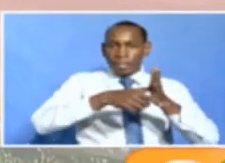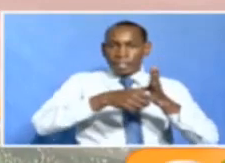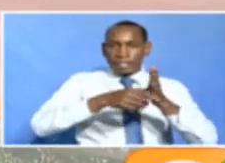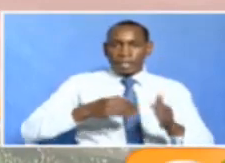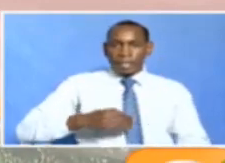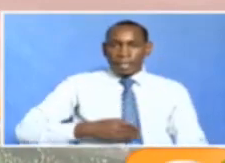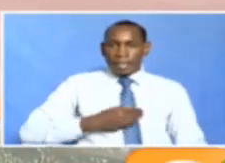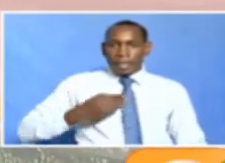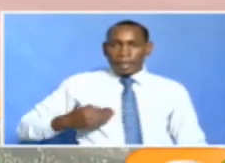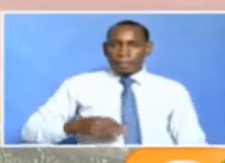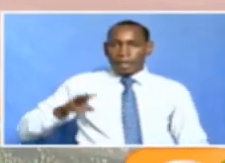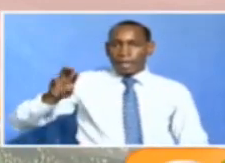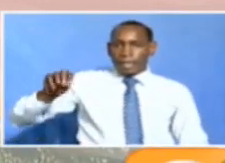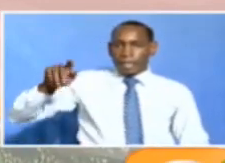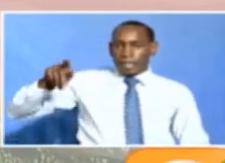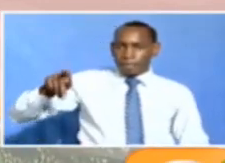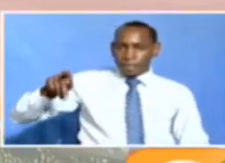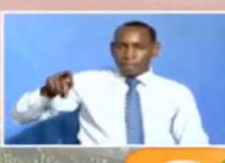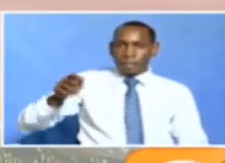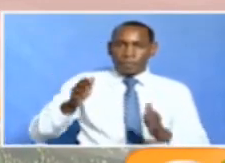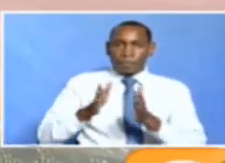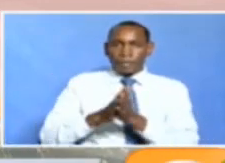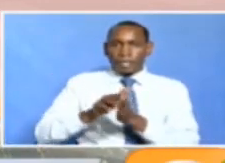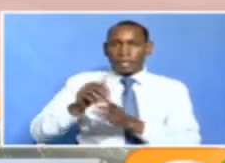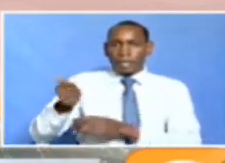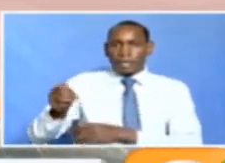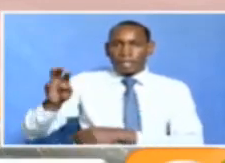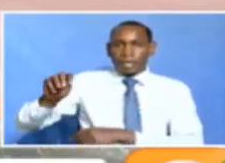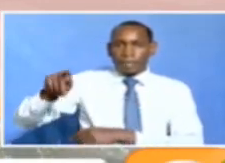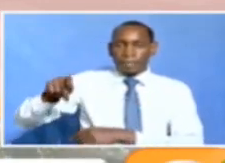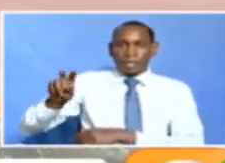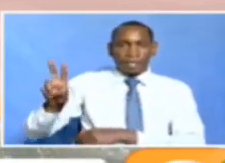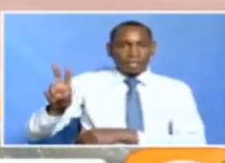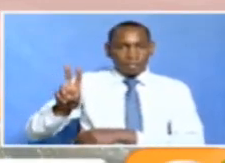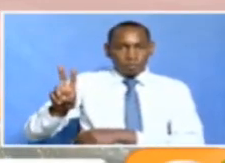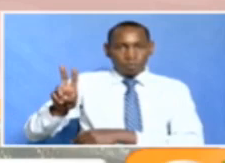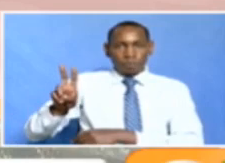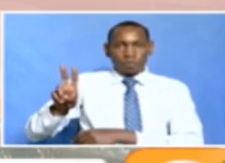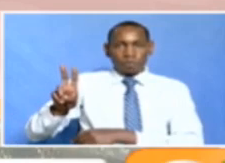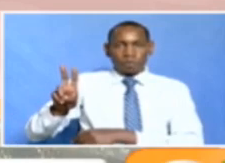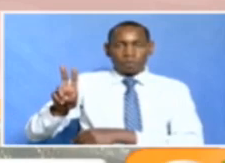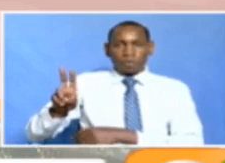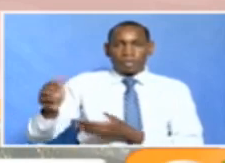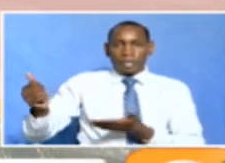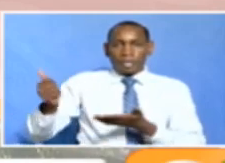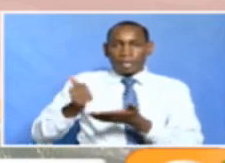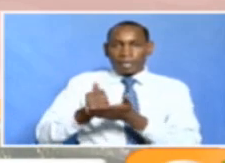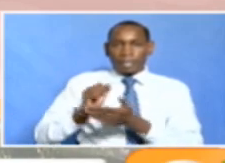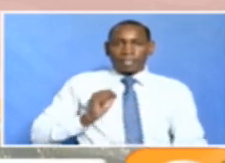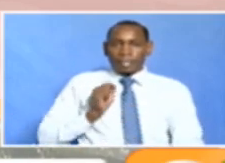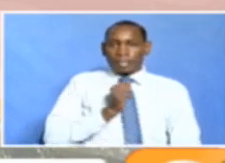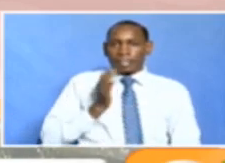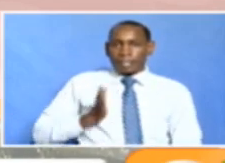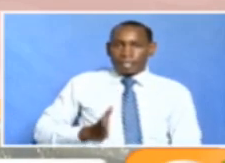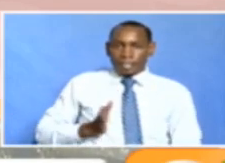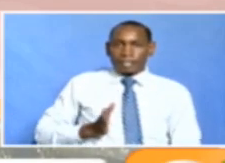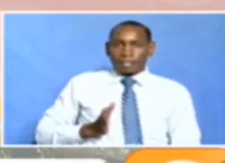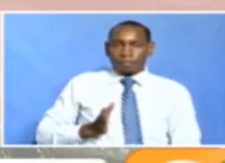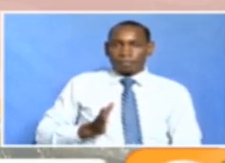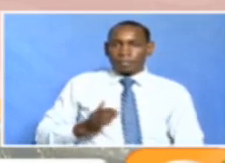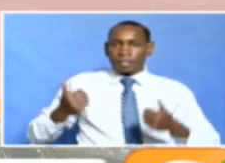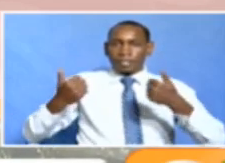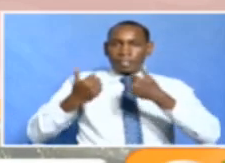Malindi MP Aisha Jumwa and her Msambweni counterpart Suleiman Dori have hired Elgeyo Marakwet Senator Kipchumba Murkomen to fight